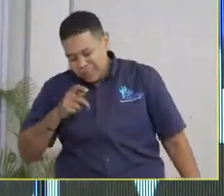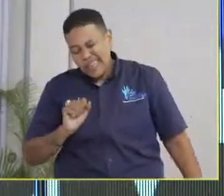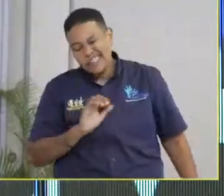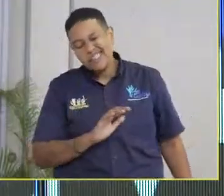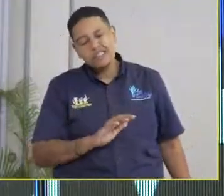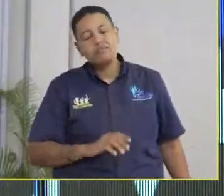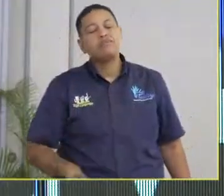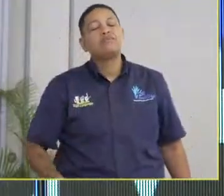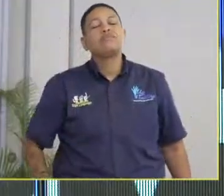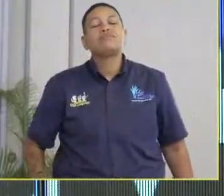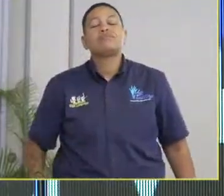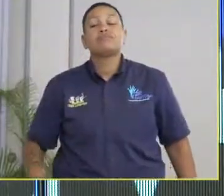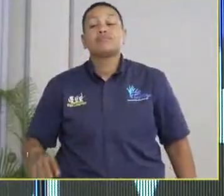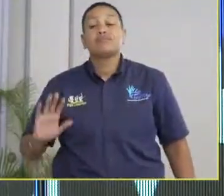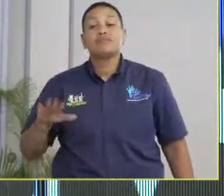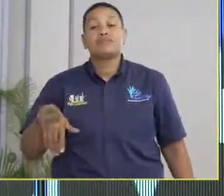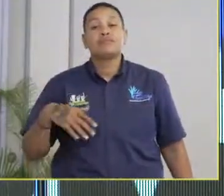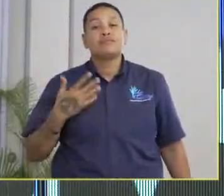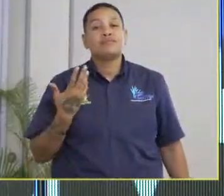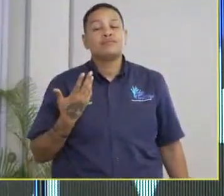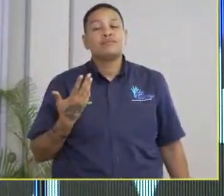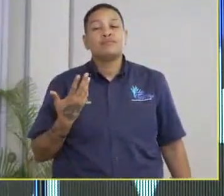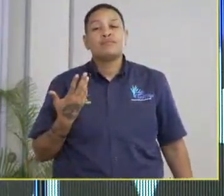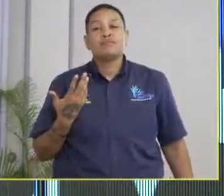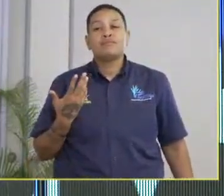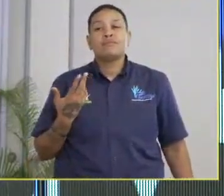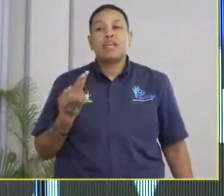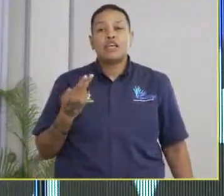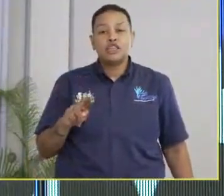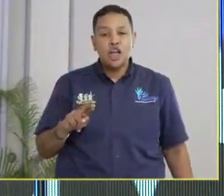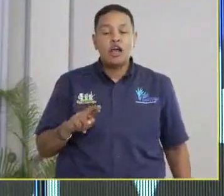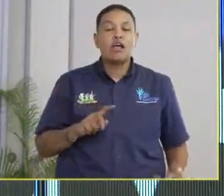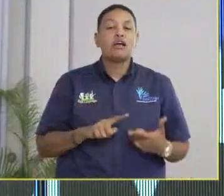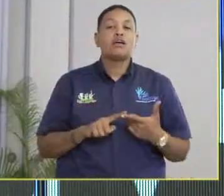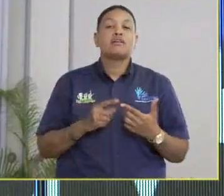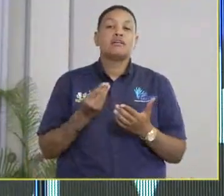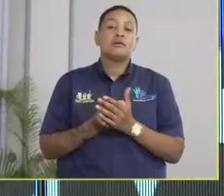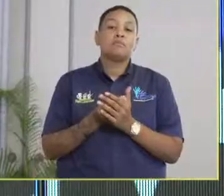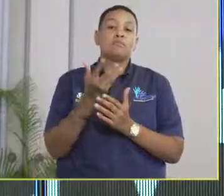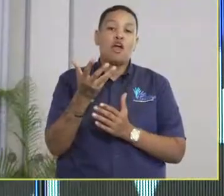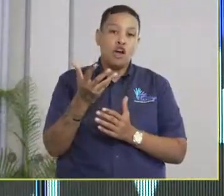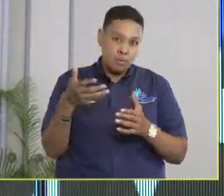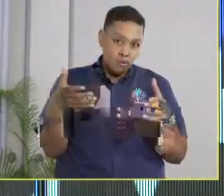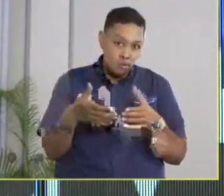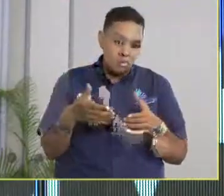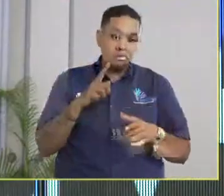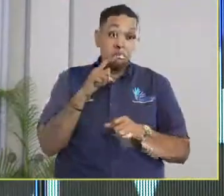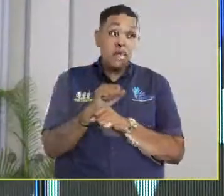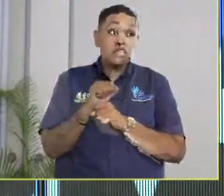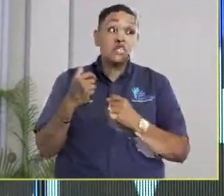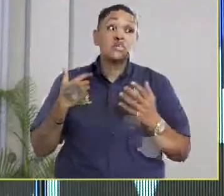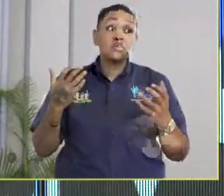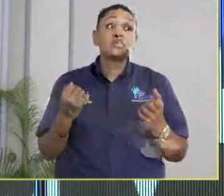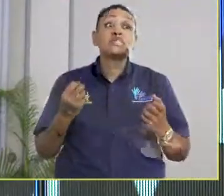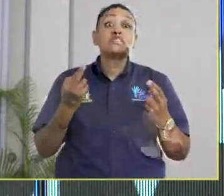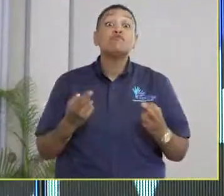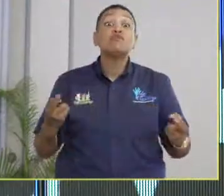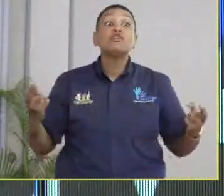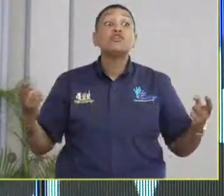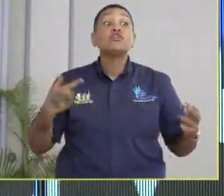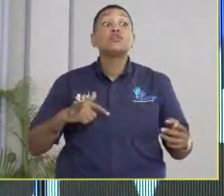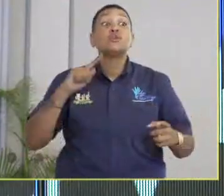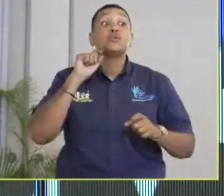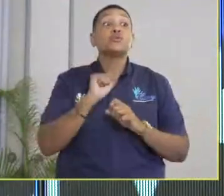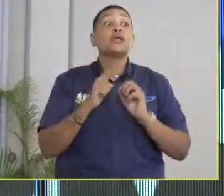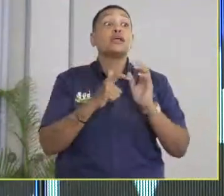PS, HR, procurement, to ensure that we received the resources that